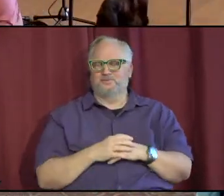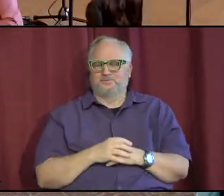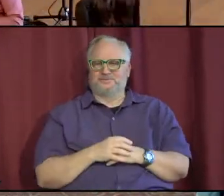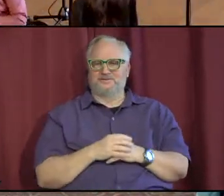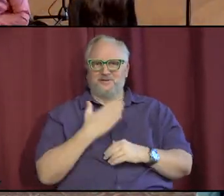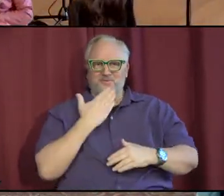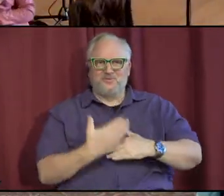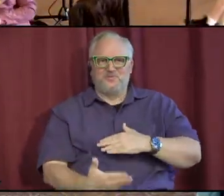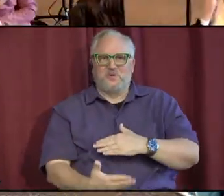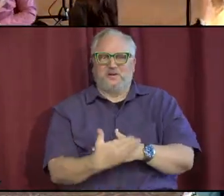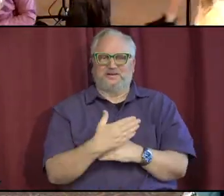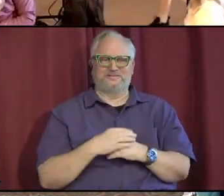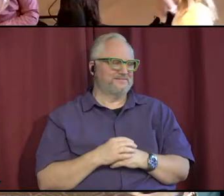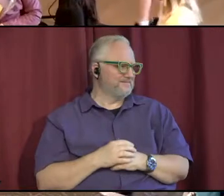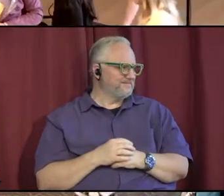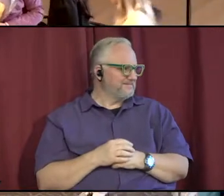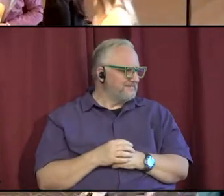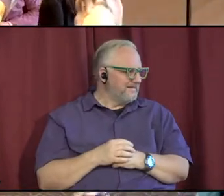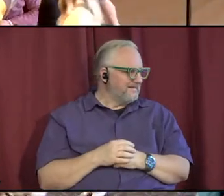Good morning. We